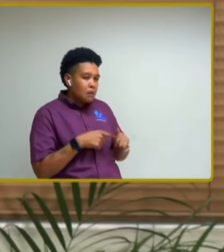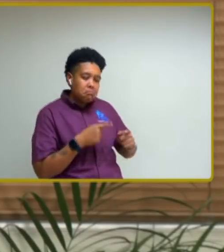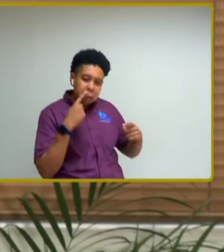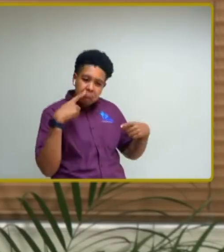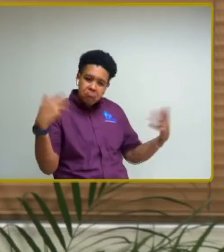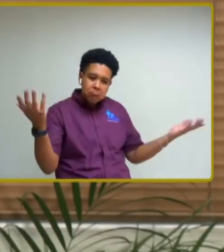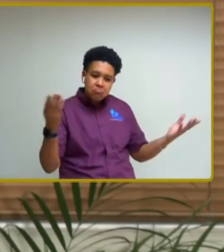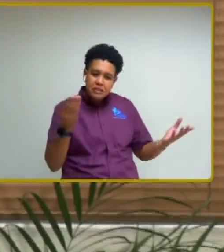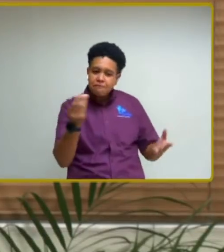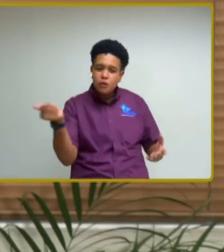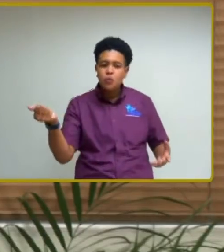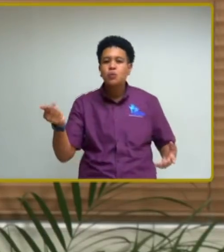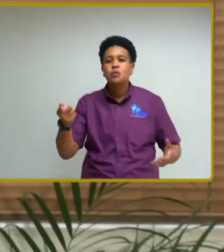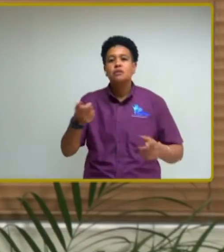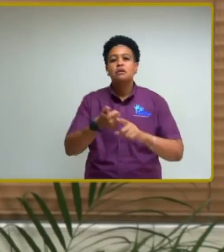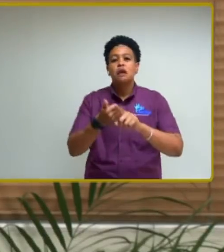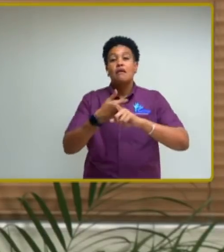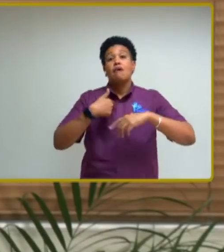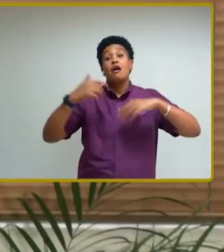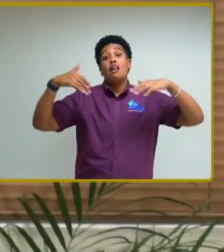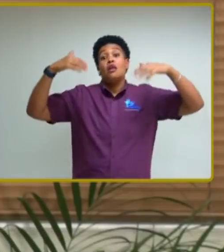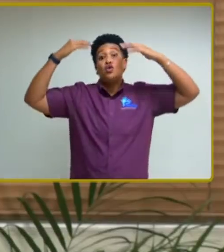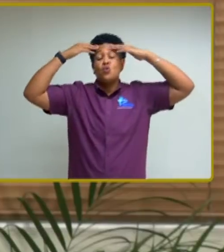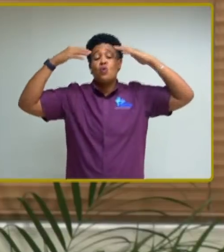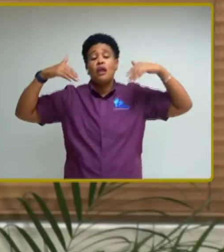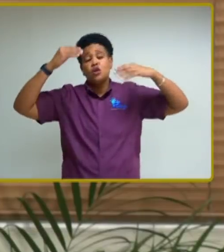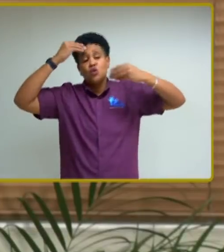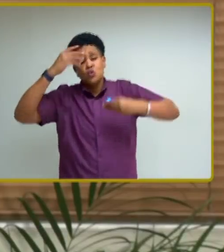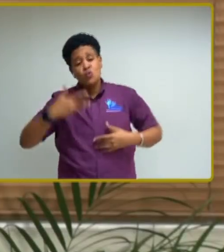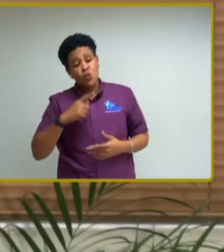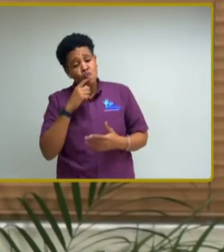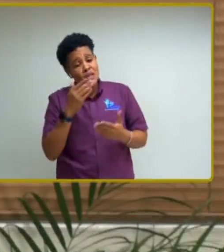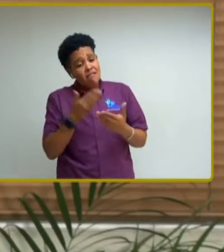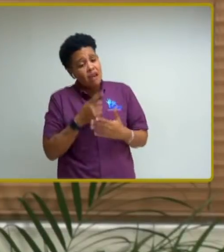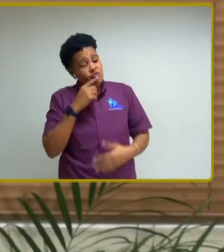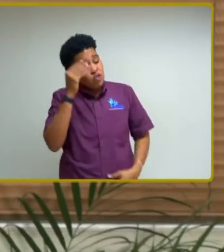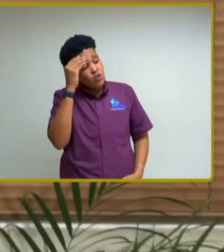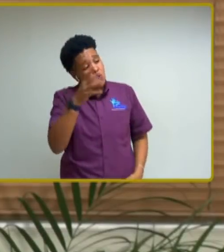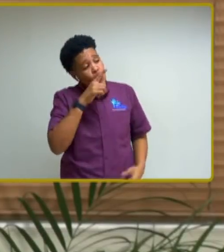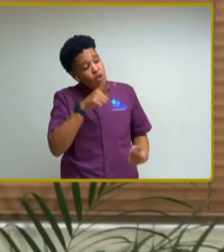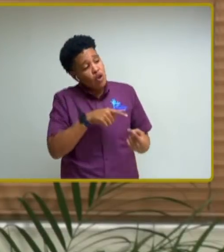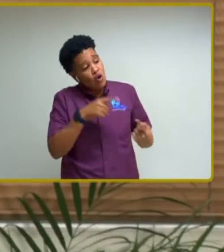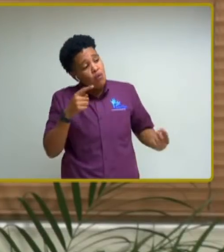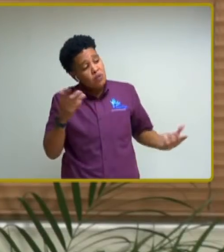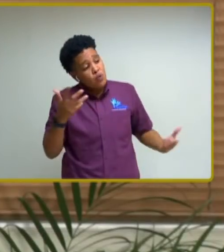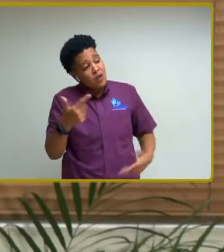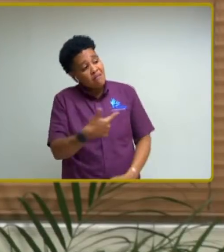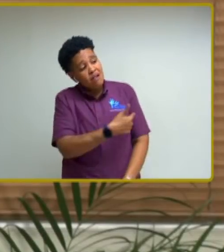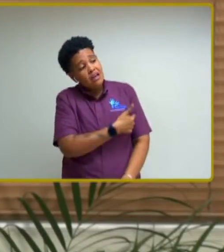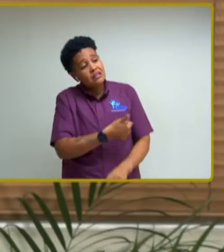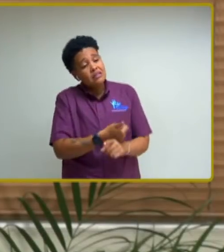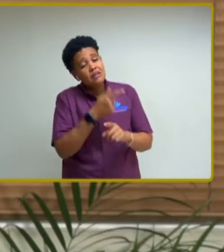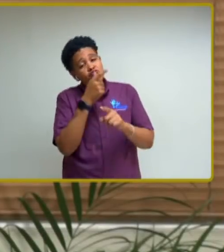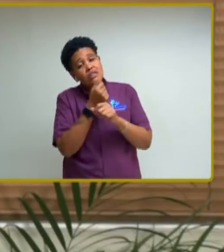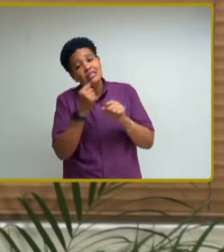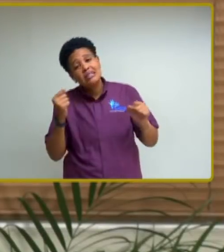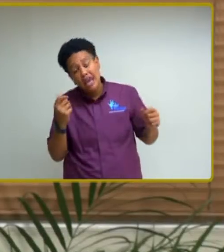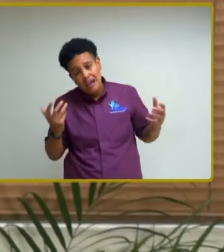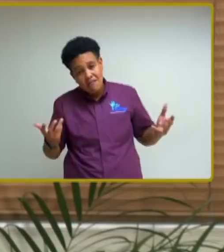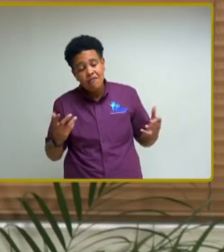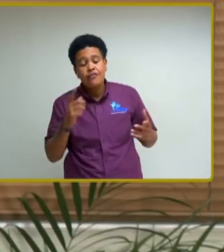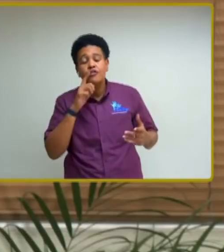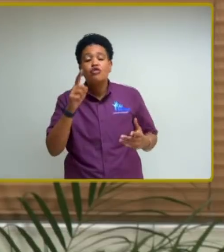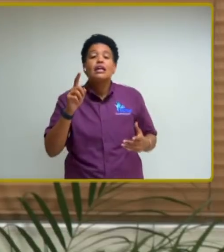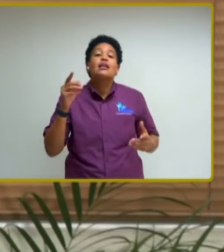know, and not been told, and in fact been told the opposite, that the vaccine is safe and